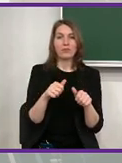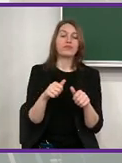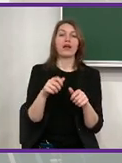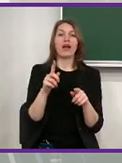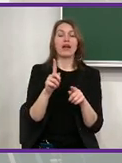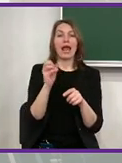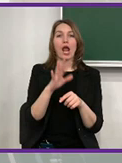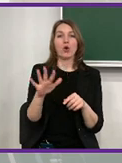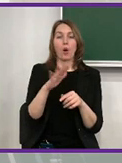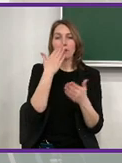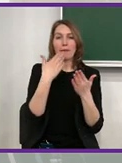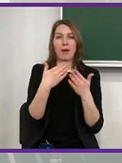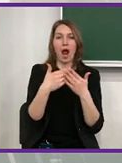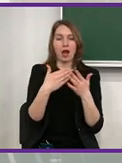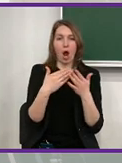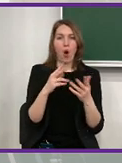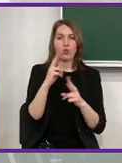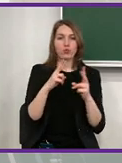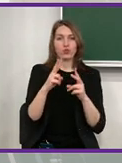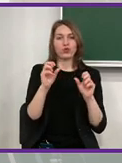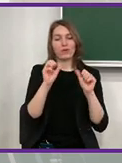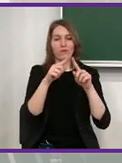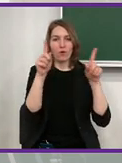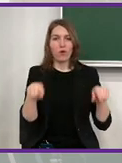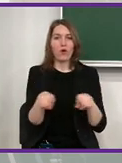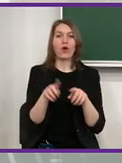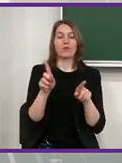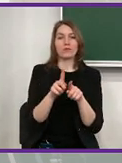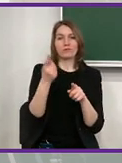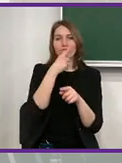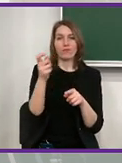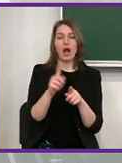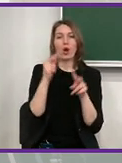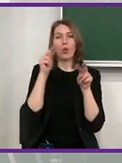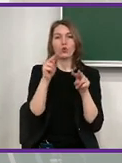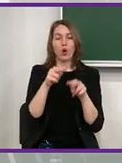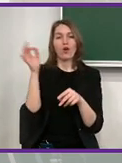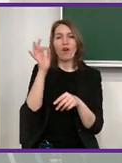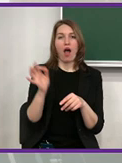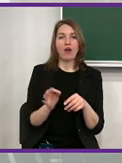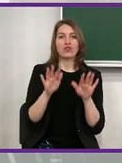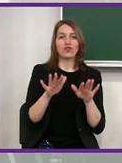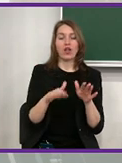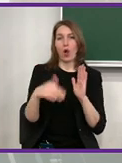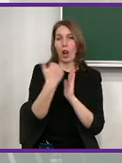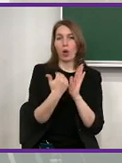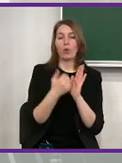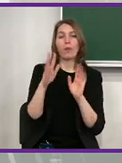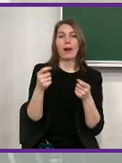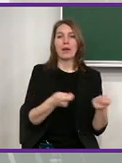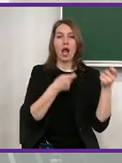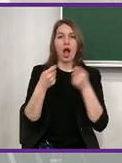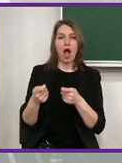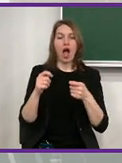and in Europe also there is an independent expert group working on the same type of clauses. In Germany there is already a